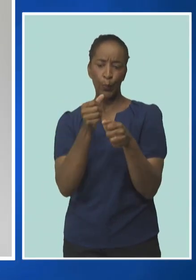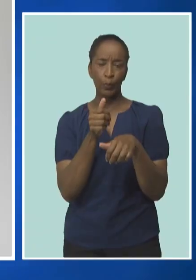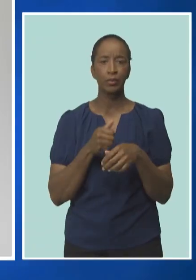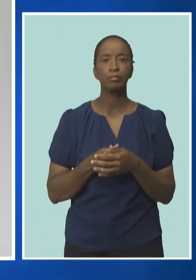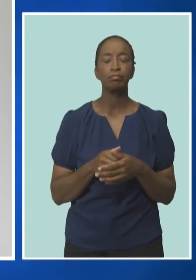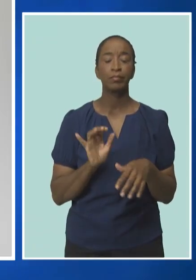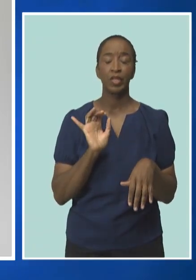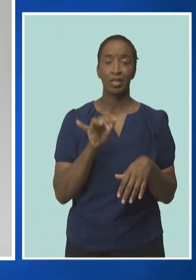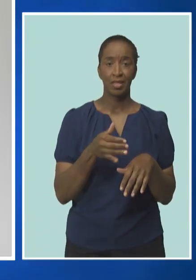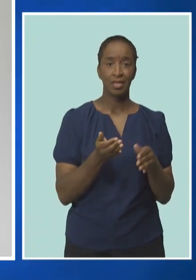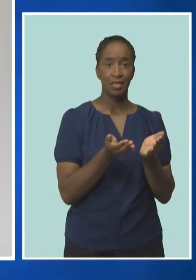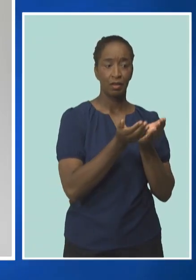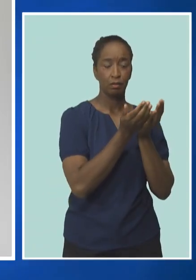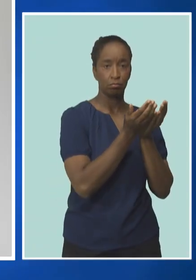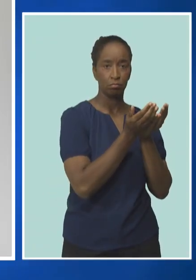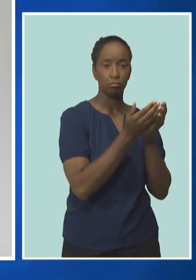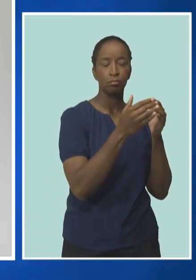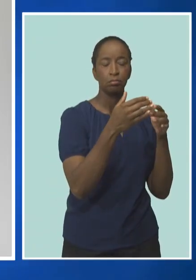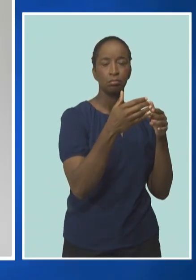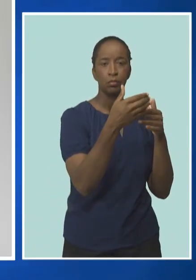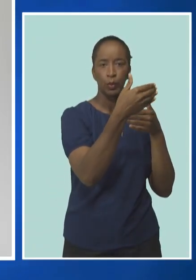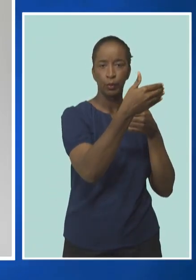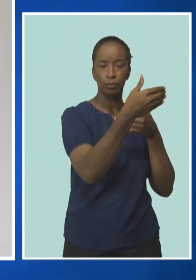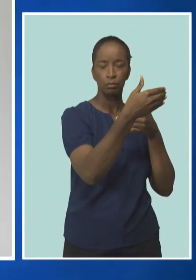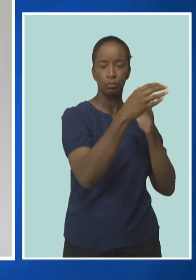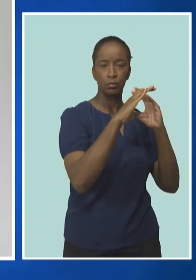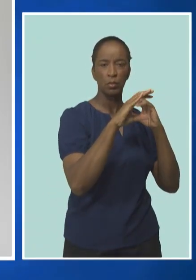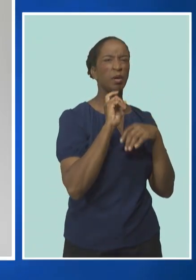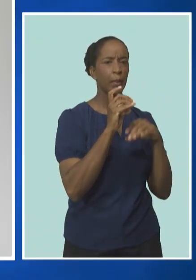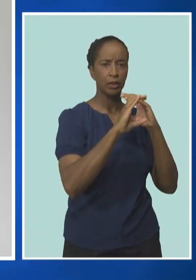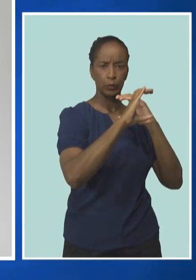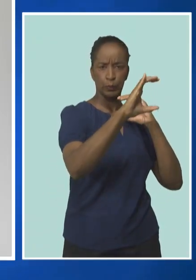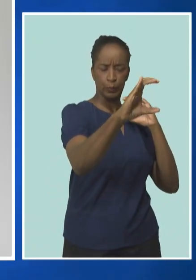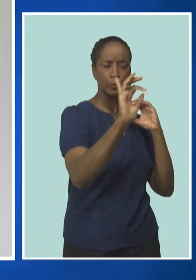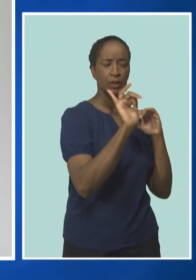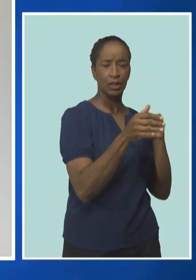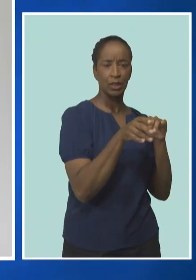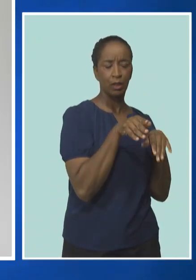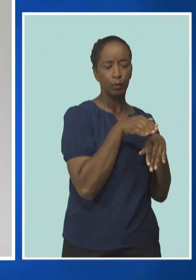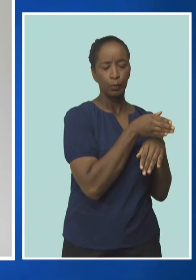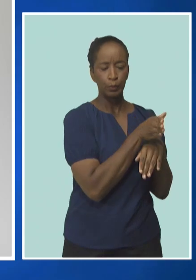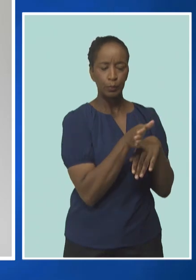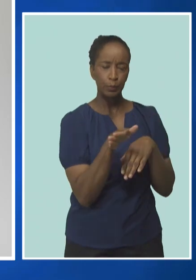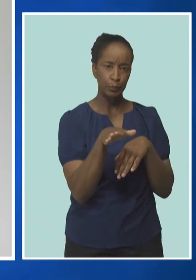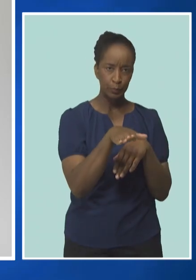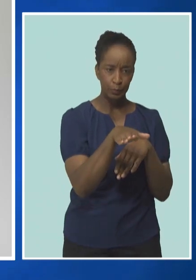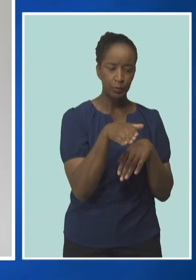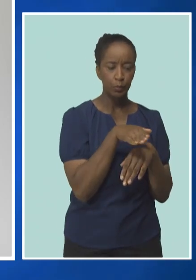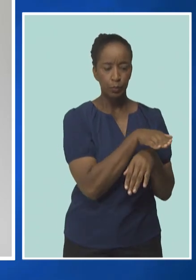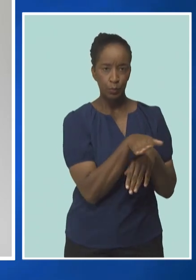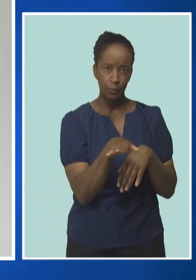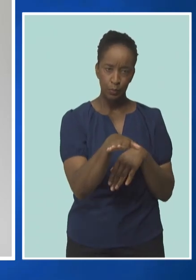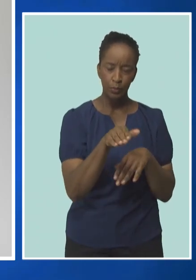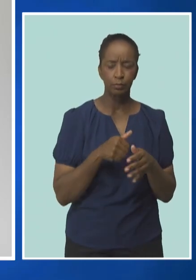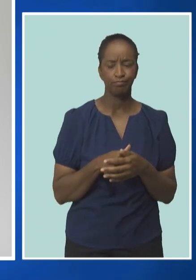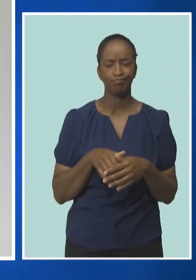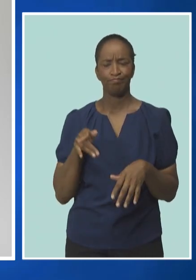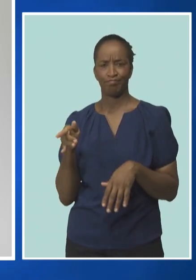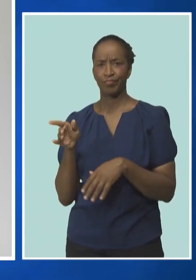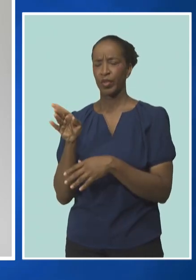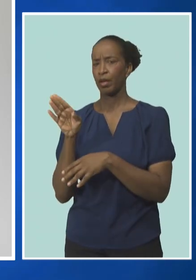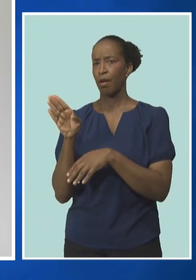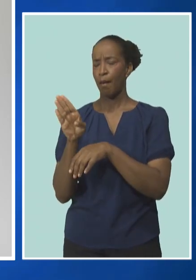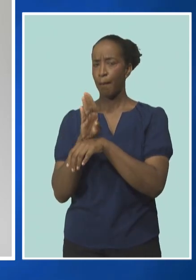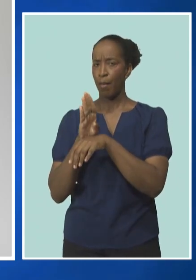been removed from a shipment container. With regard to the video, the Barbados Port Inc. states that it does not condone such